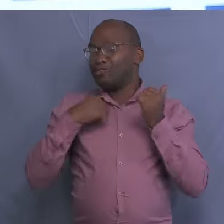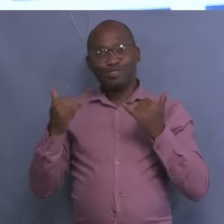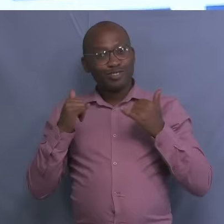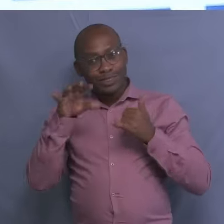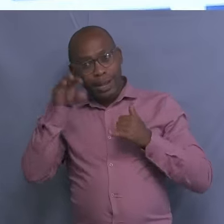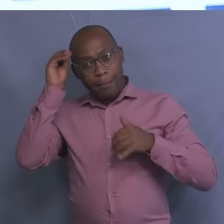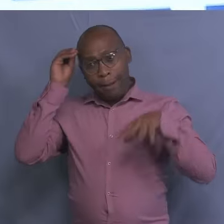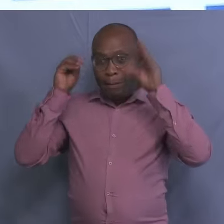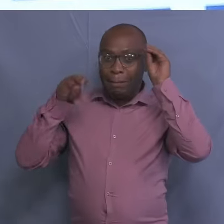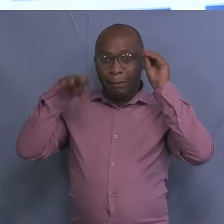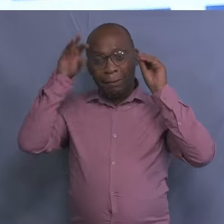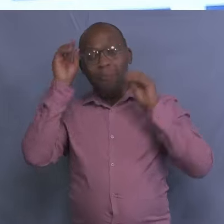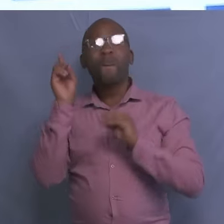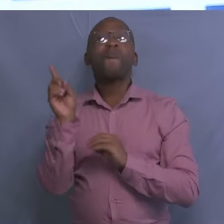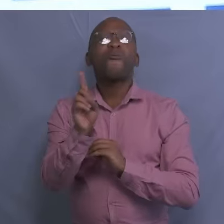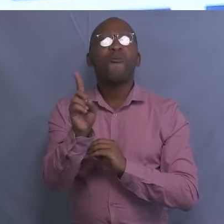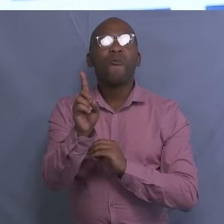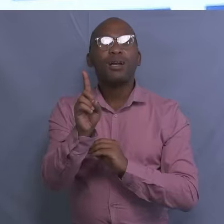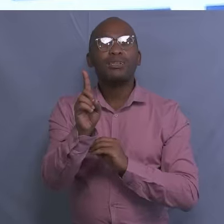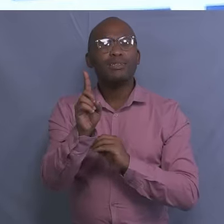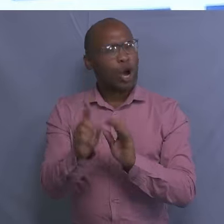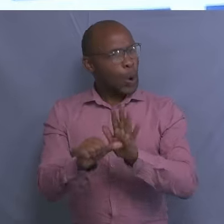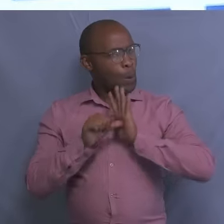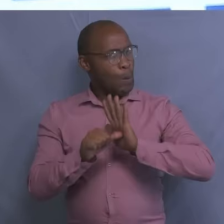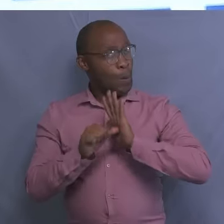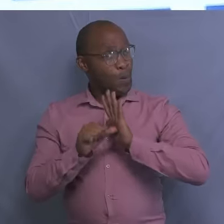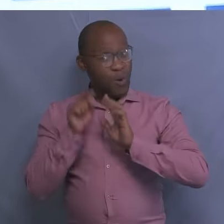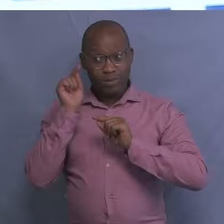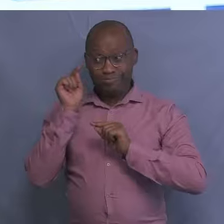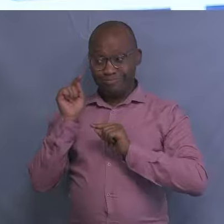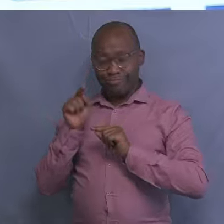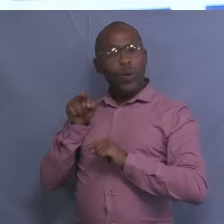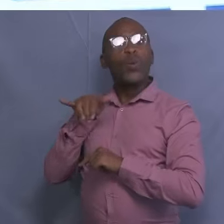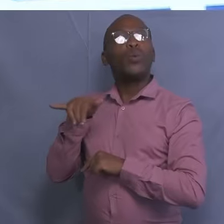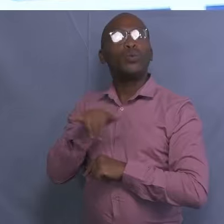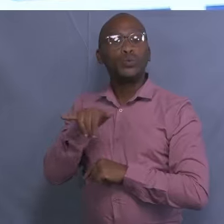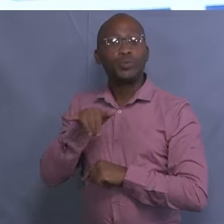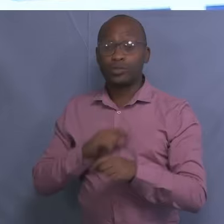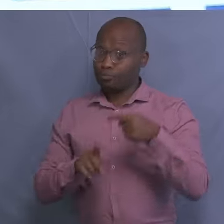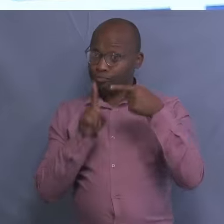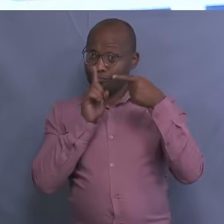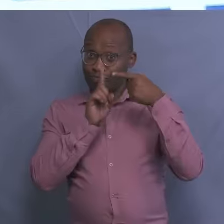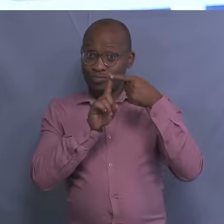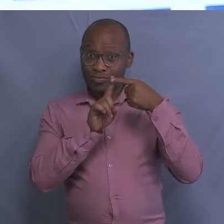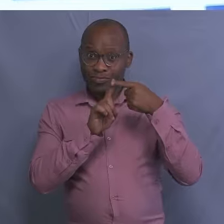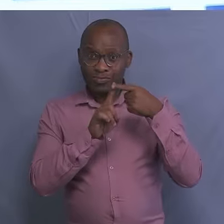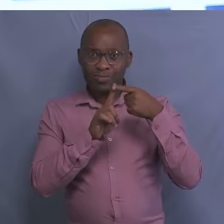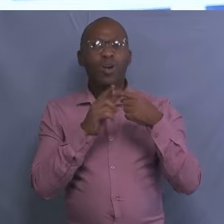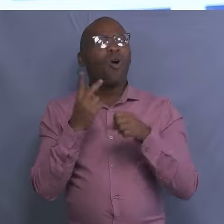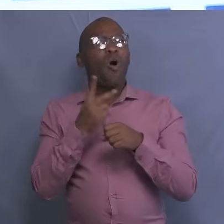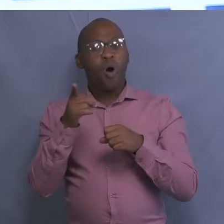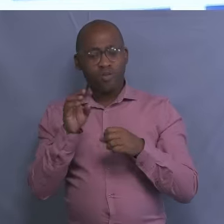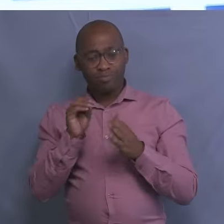remind ourselves on the key important factors to understand. So this topic will be question 7 in